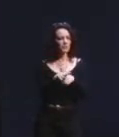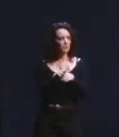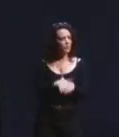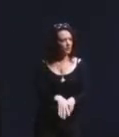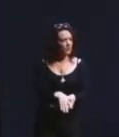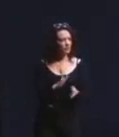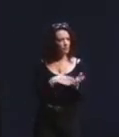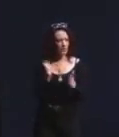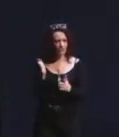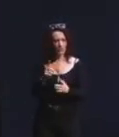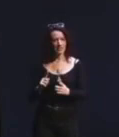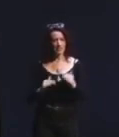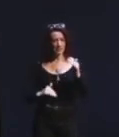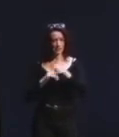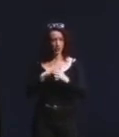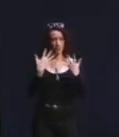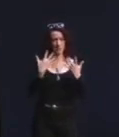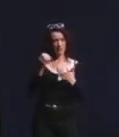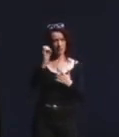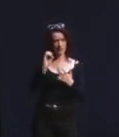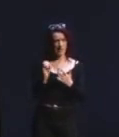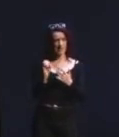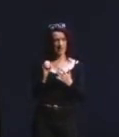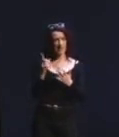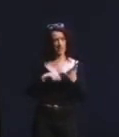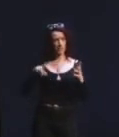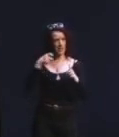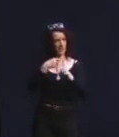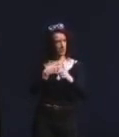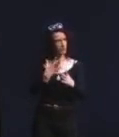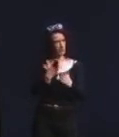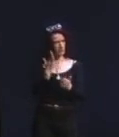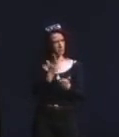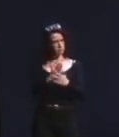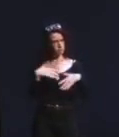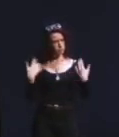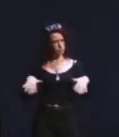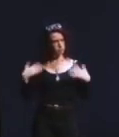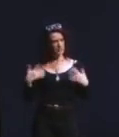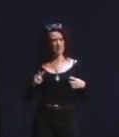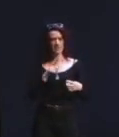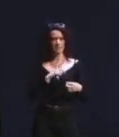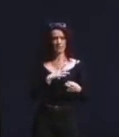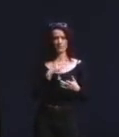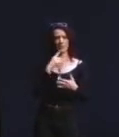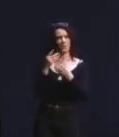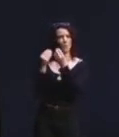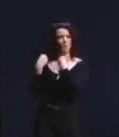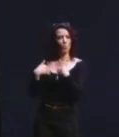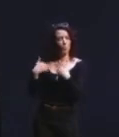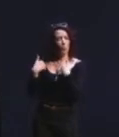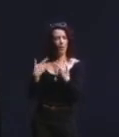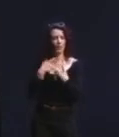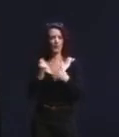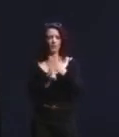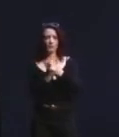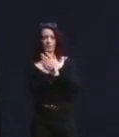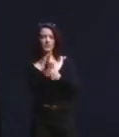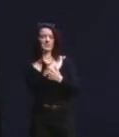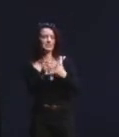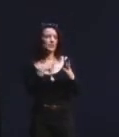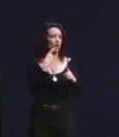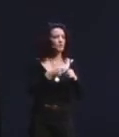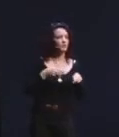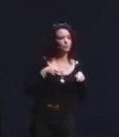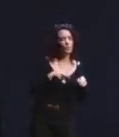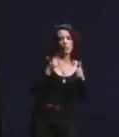10% in the UK. And that's really quite stark considering all of the privilege and wealth and opportunities which are available on Oxford Road, the University